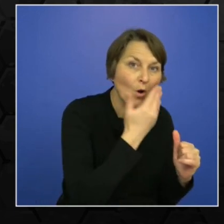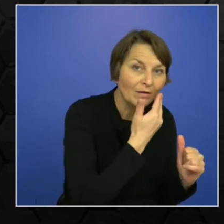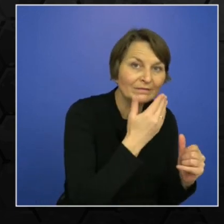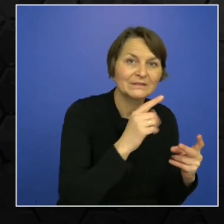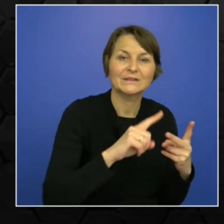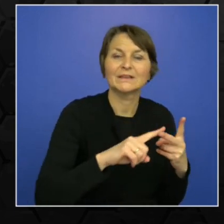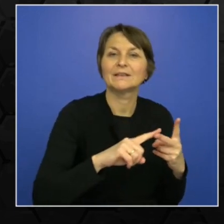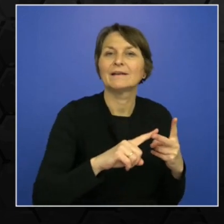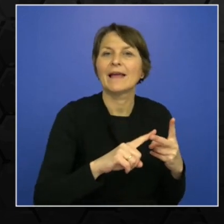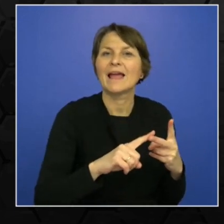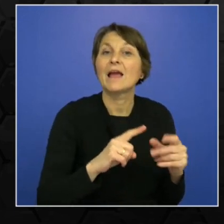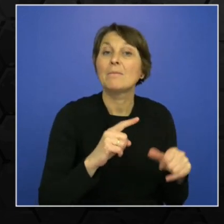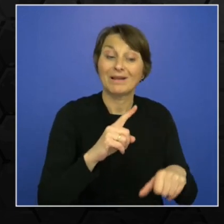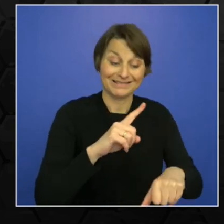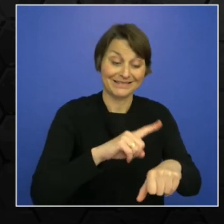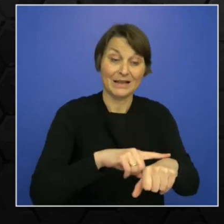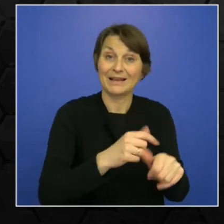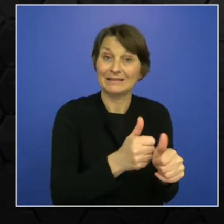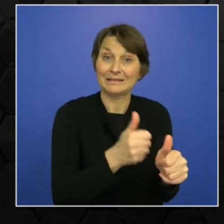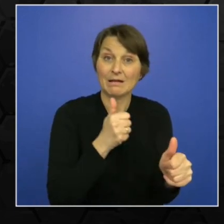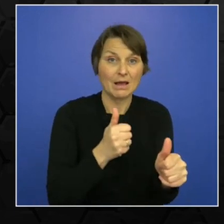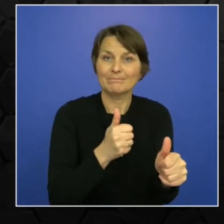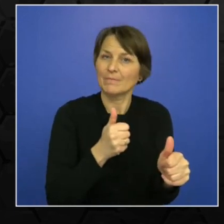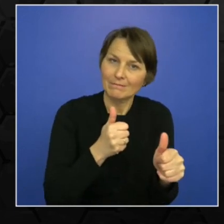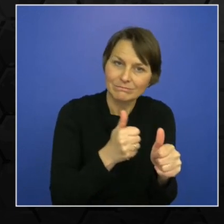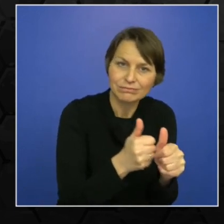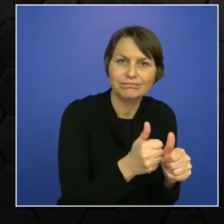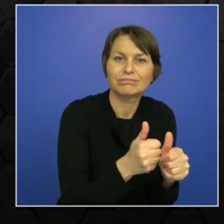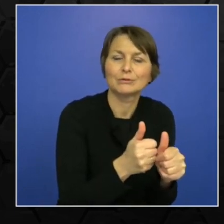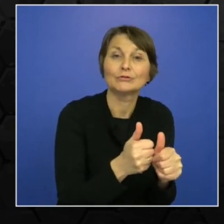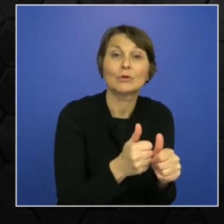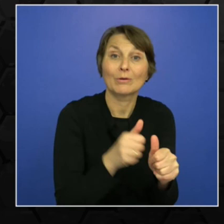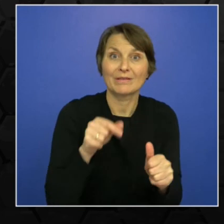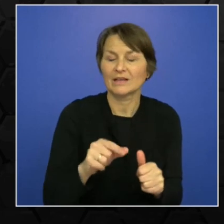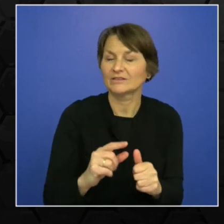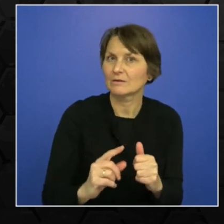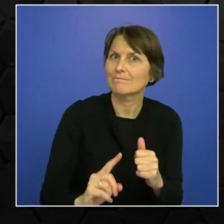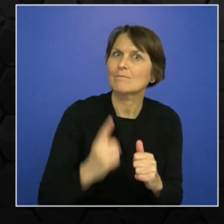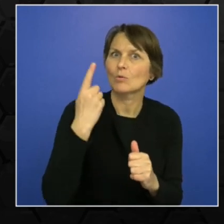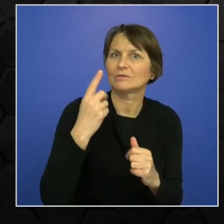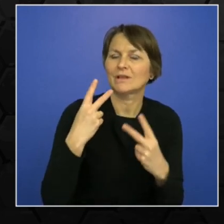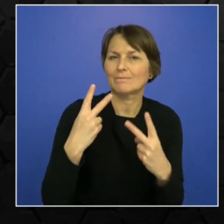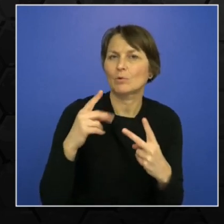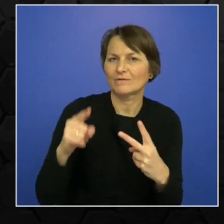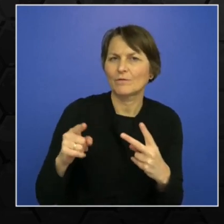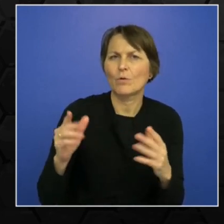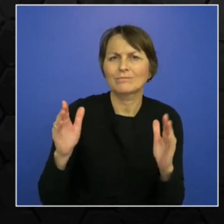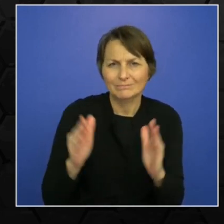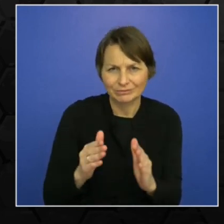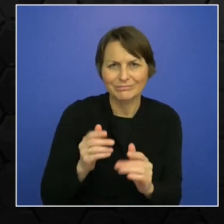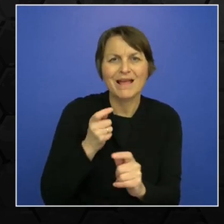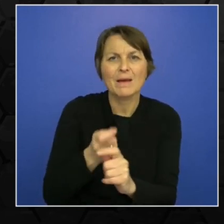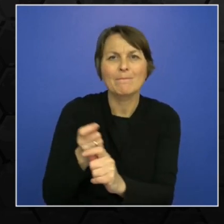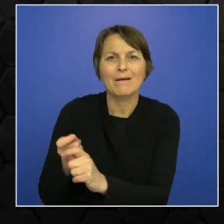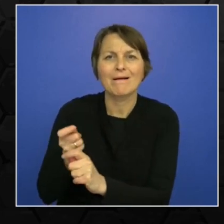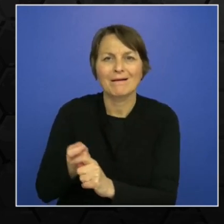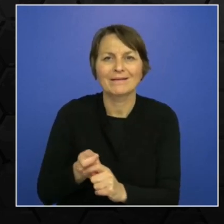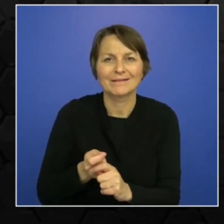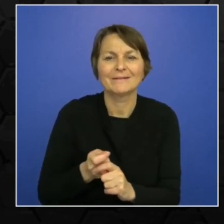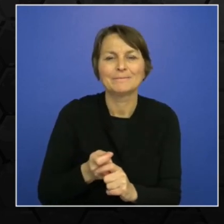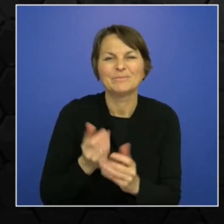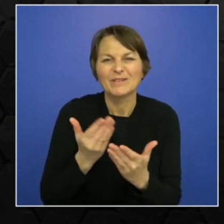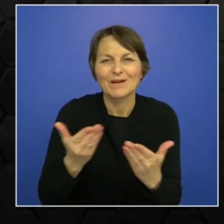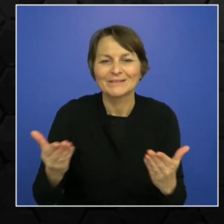latency, which are the prime concerns for edge devices. So some amazing applications of edge AI. We